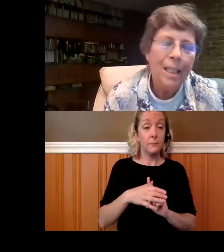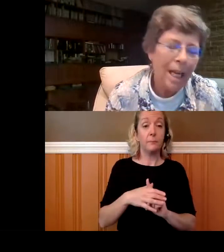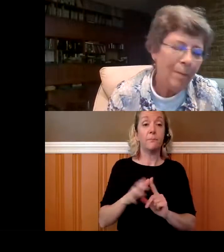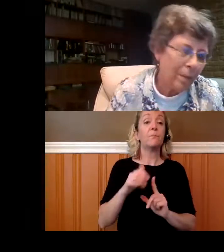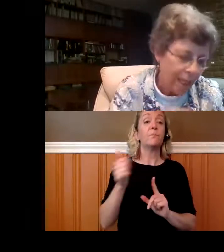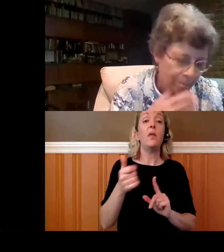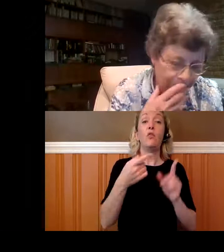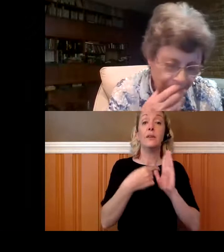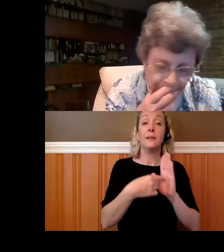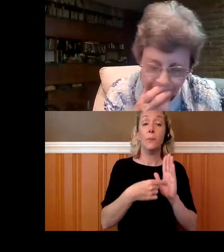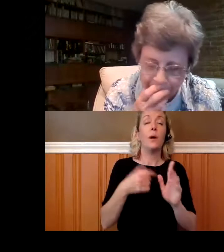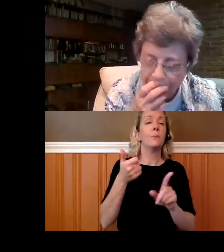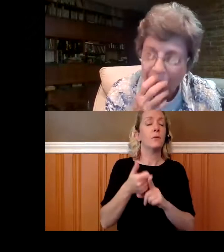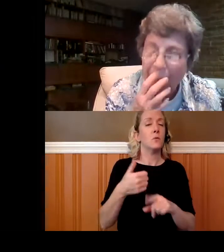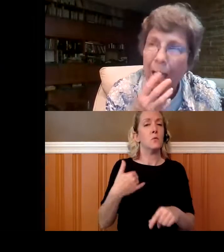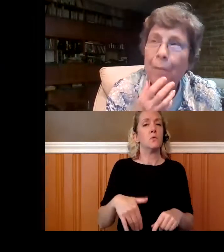very hard of hearing, like I said,